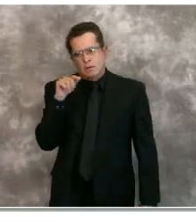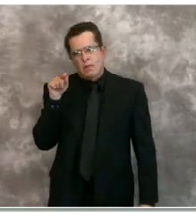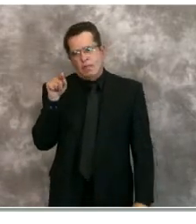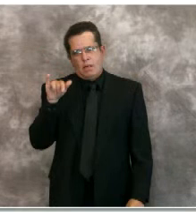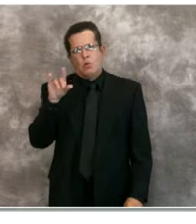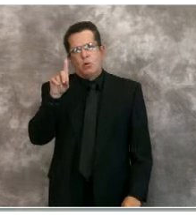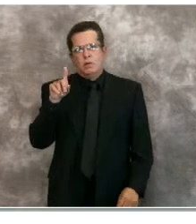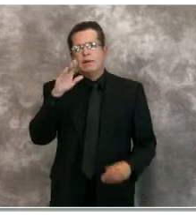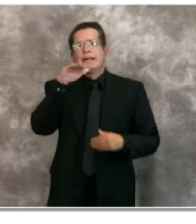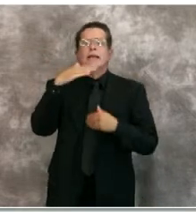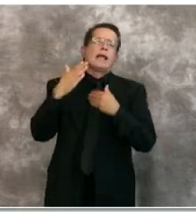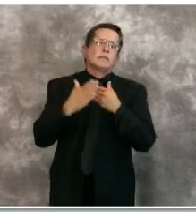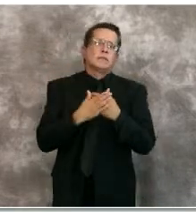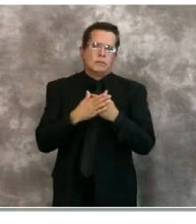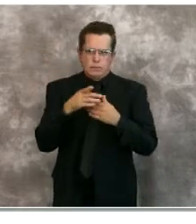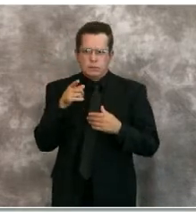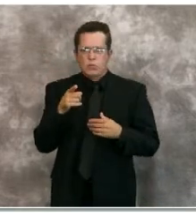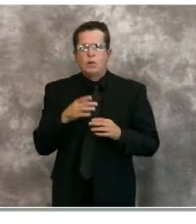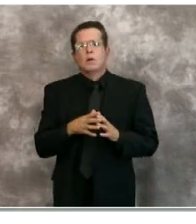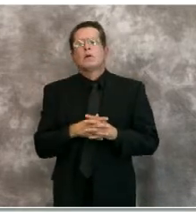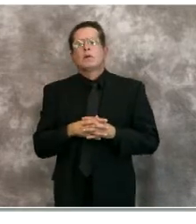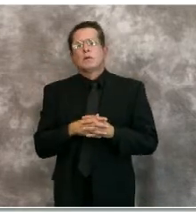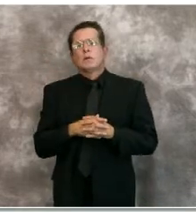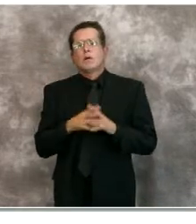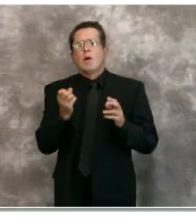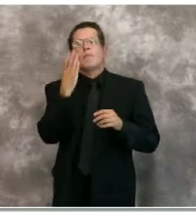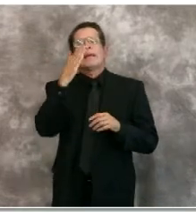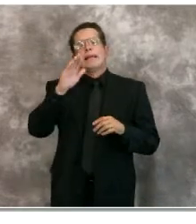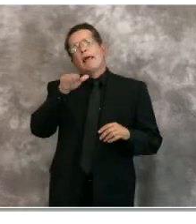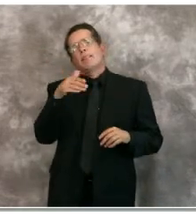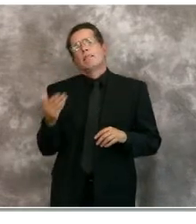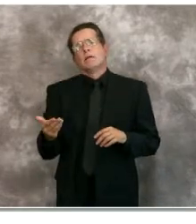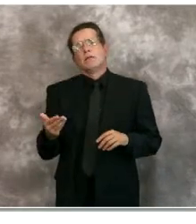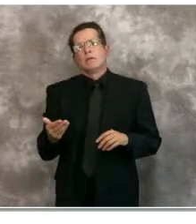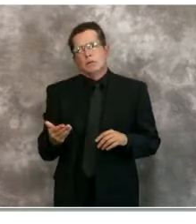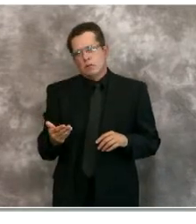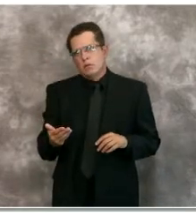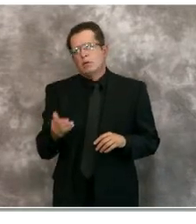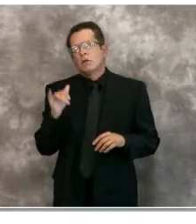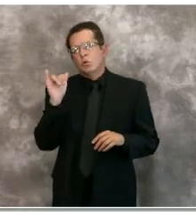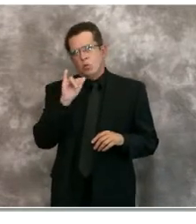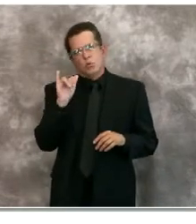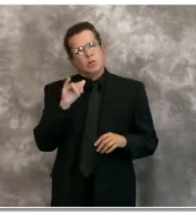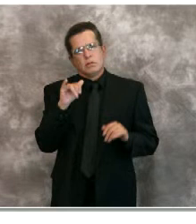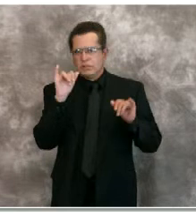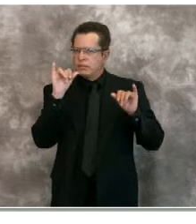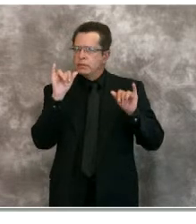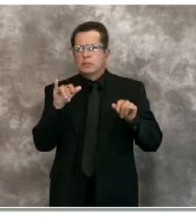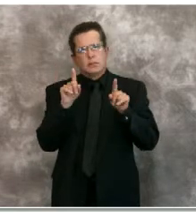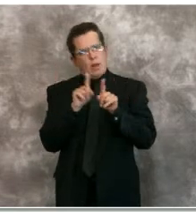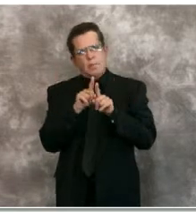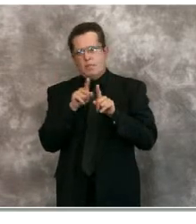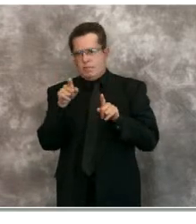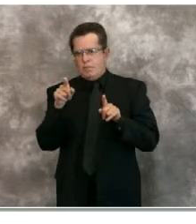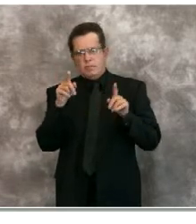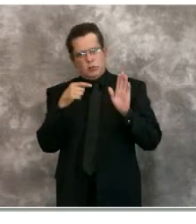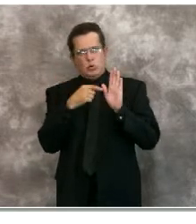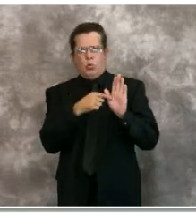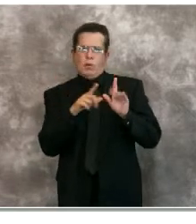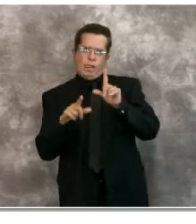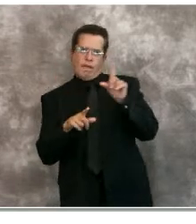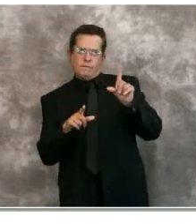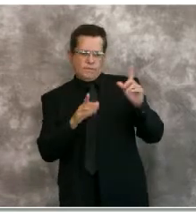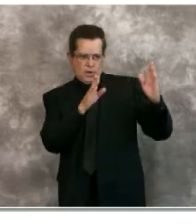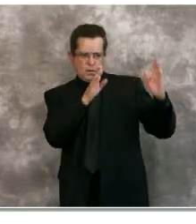the next slide for deaths. Again, same thing on the